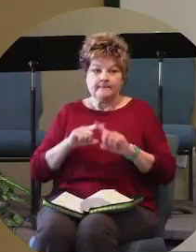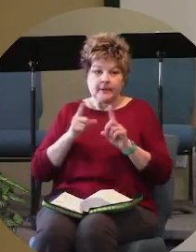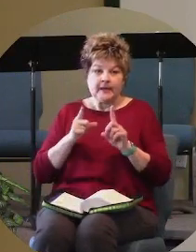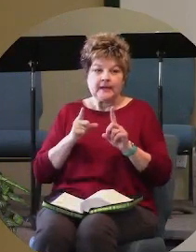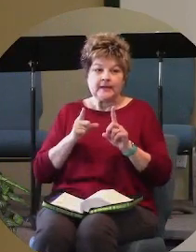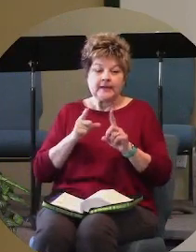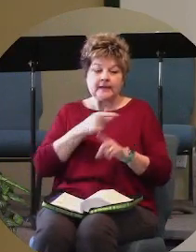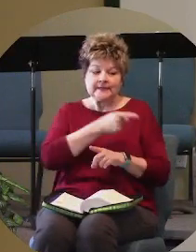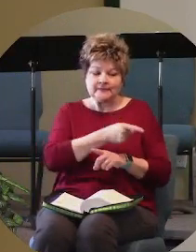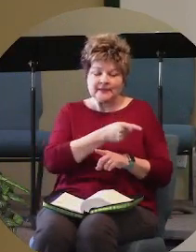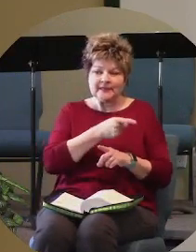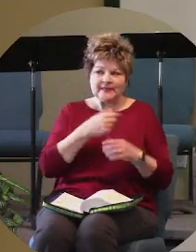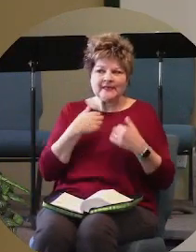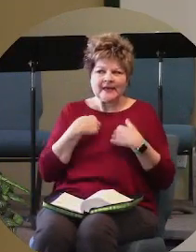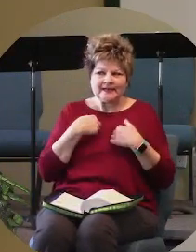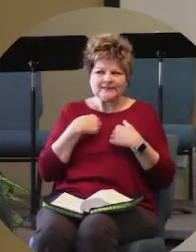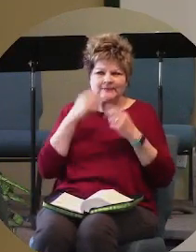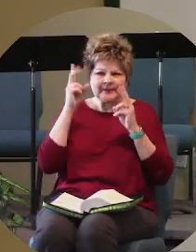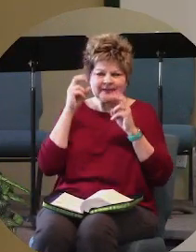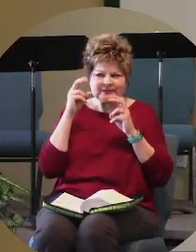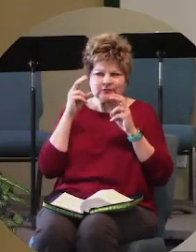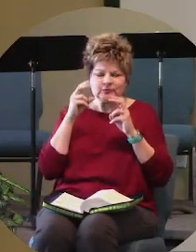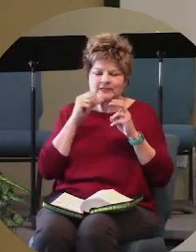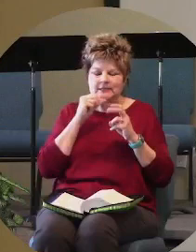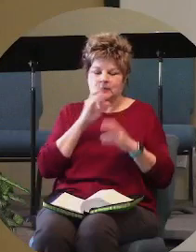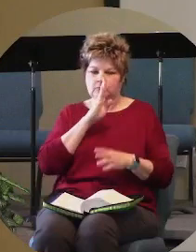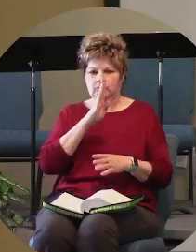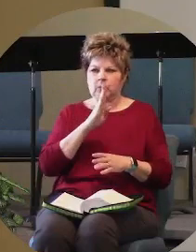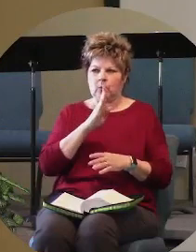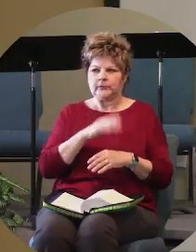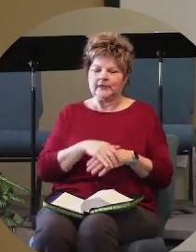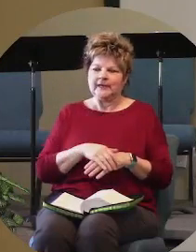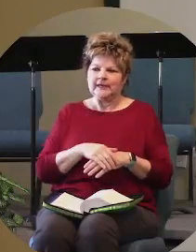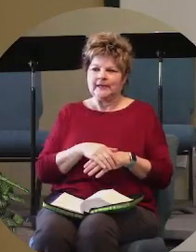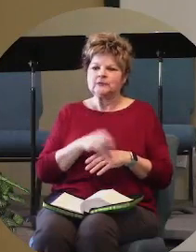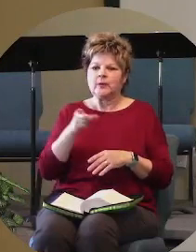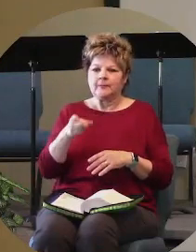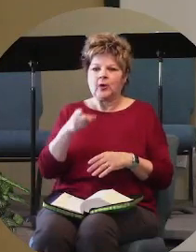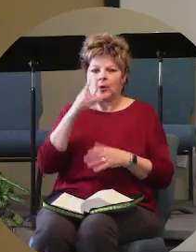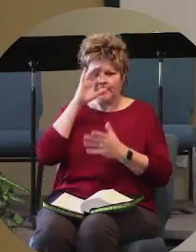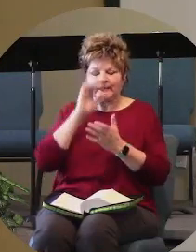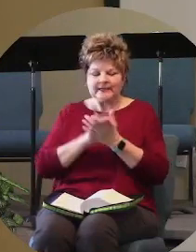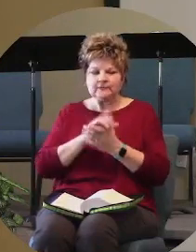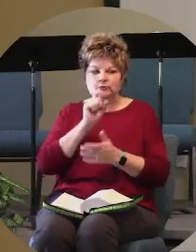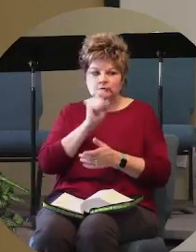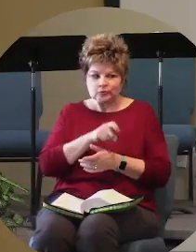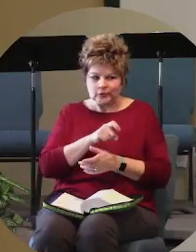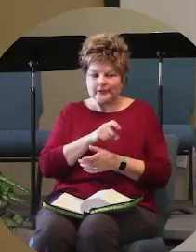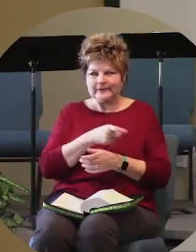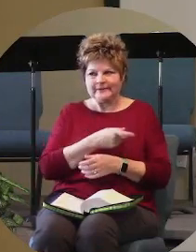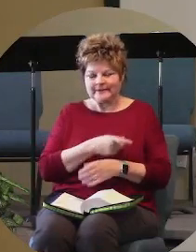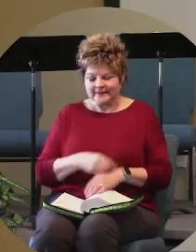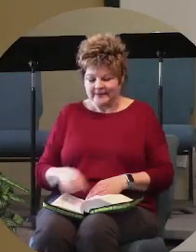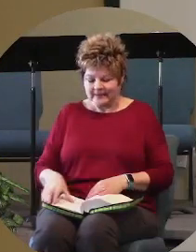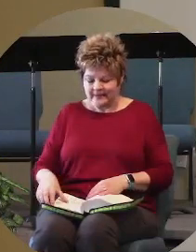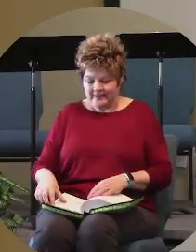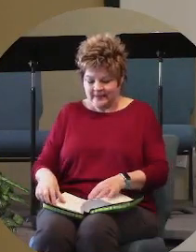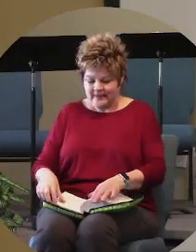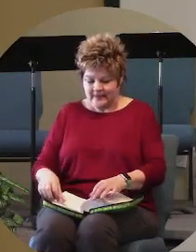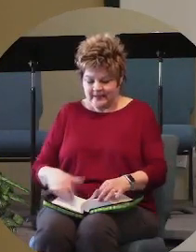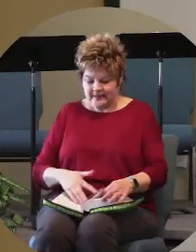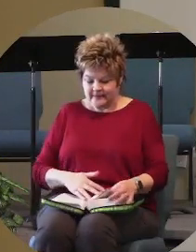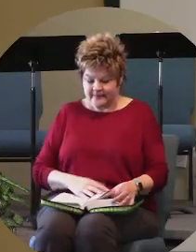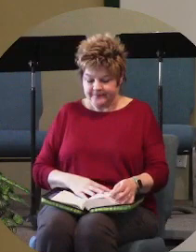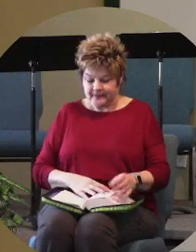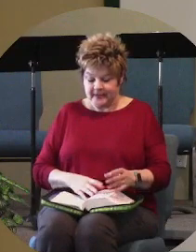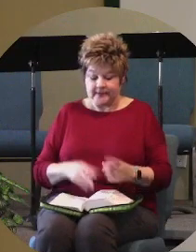issues. He's not as outspoken, he's not as bold as what Paul believes he should be. And certainly what the